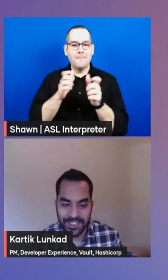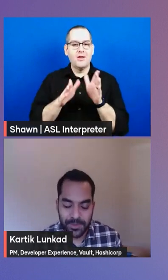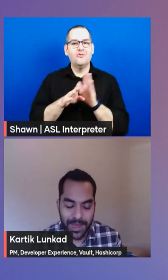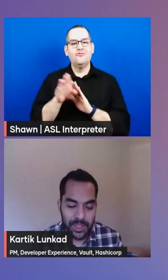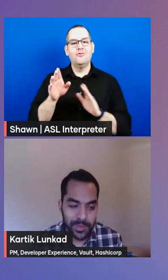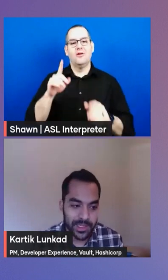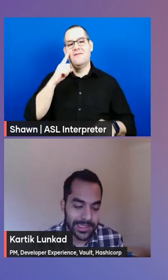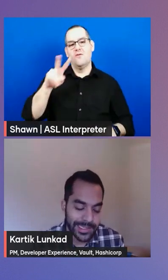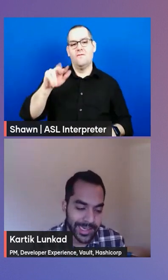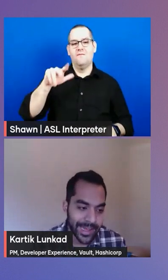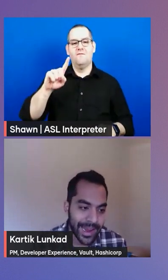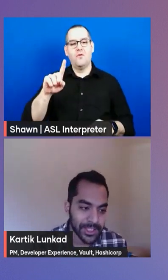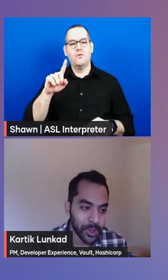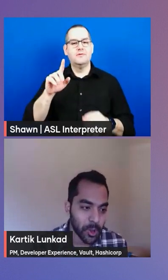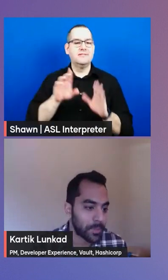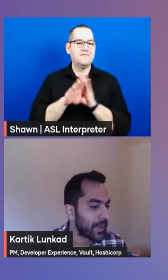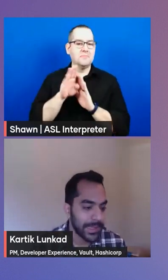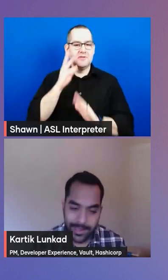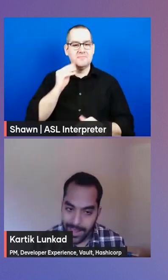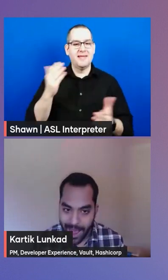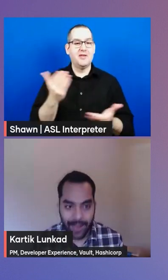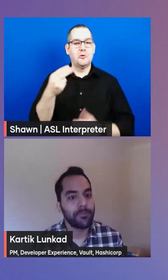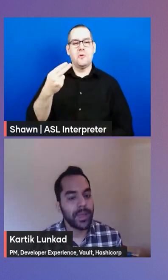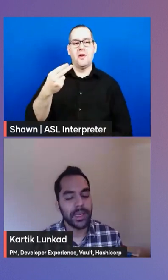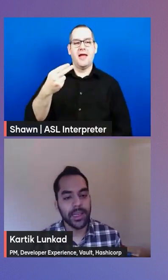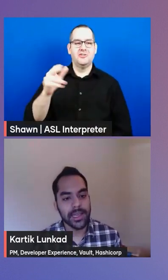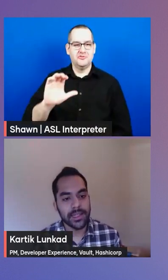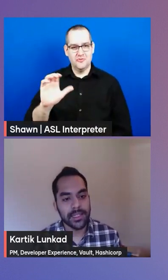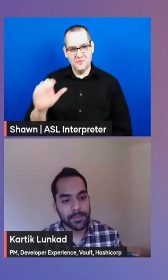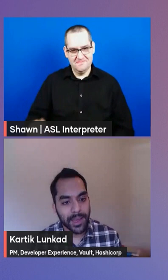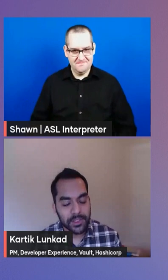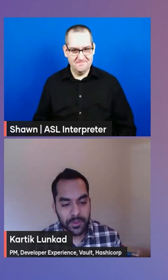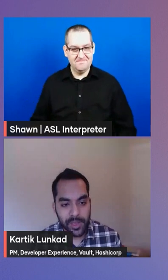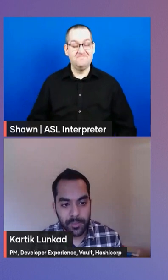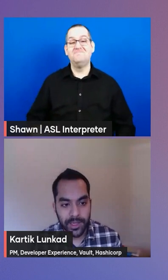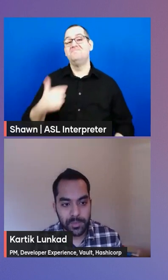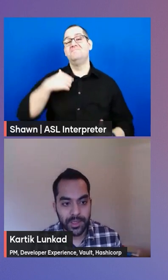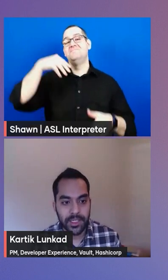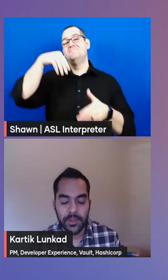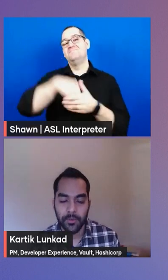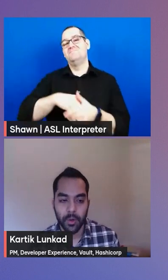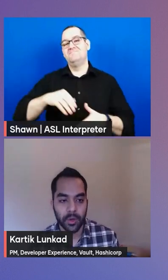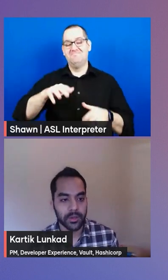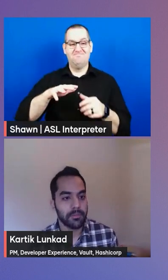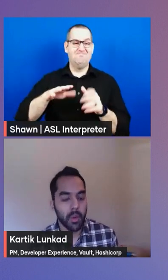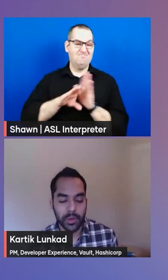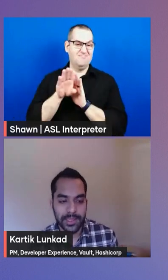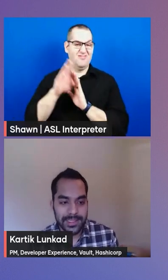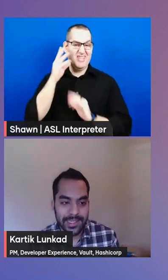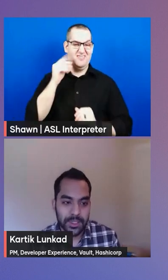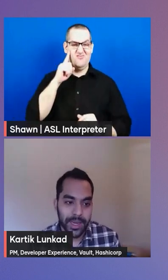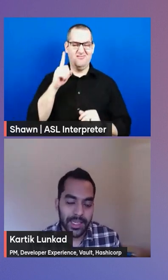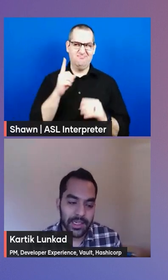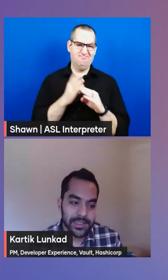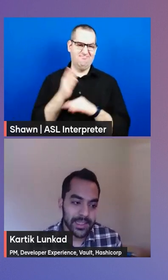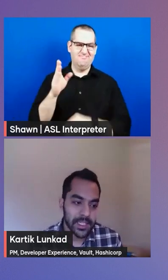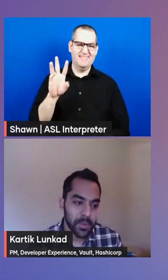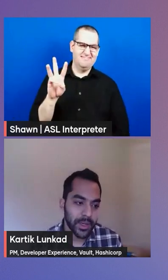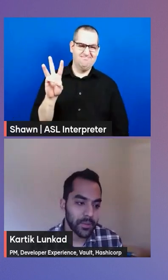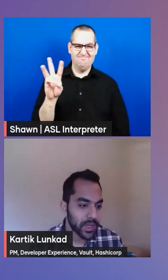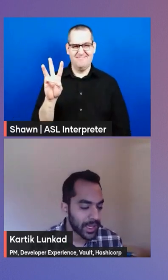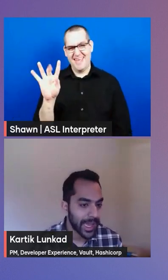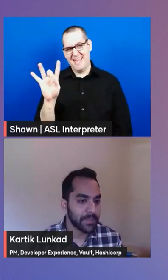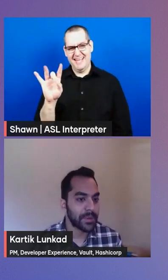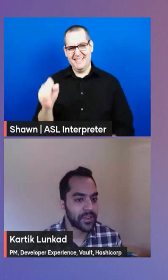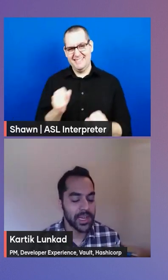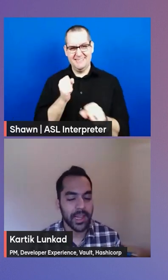experience and secrets management at Hashicorp. I've been in the space of developer experience for more than 6 to 8 years at this